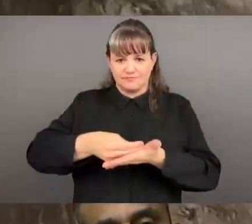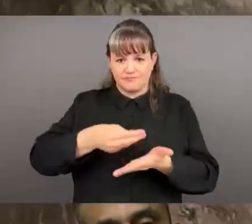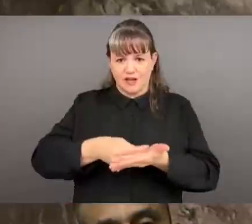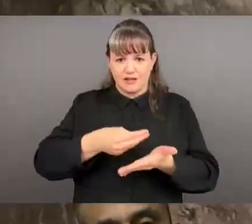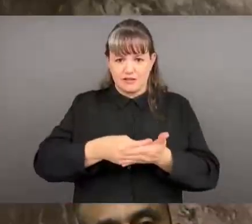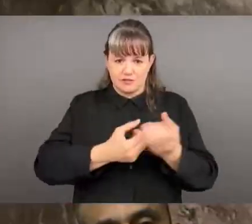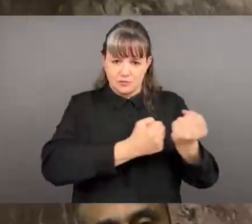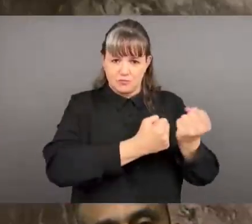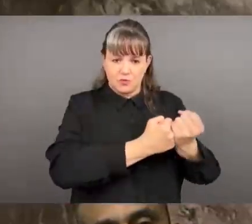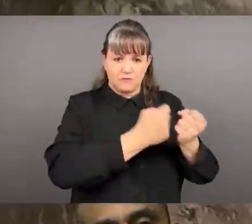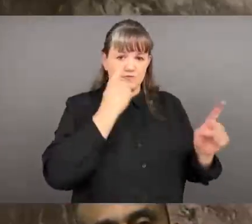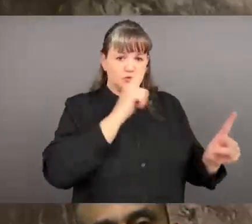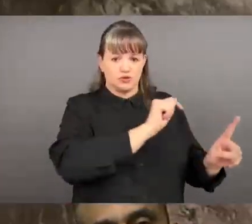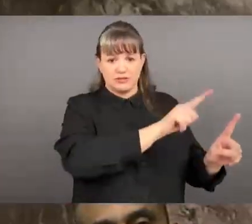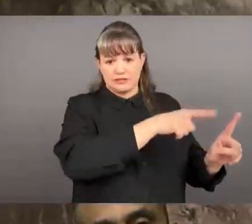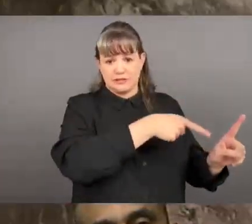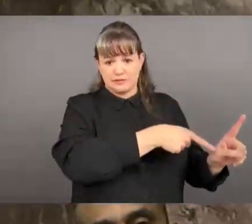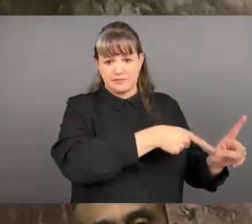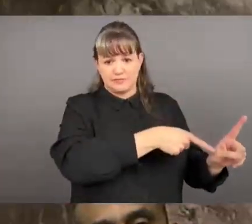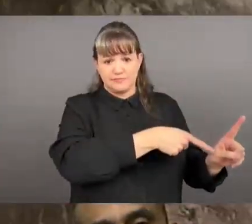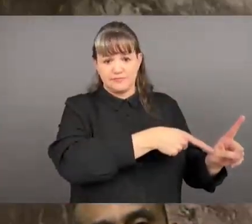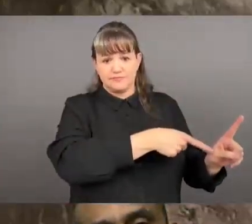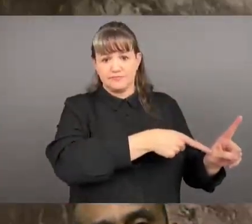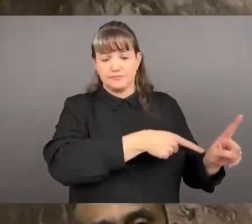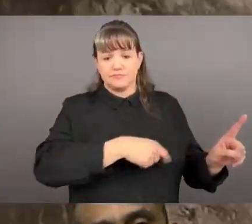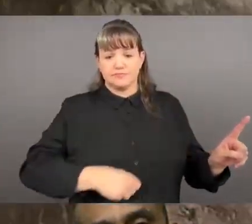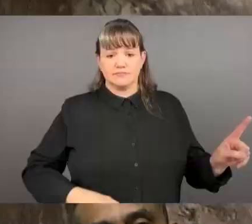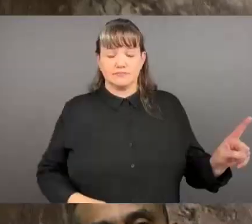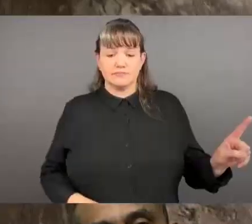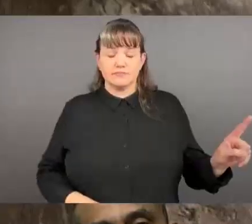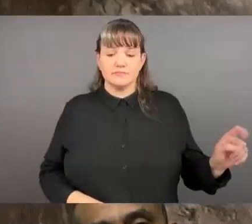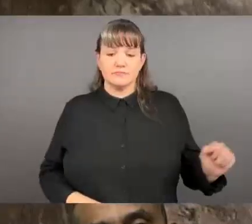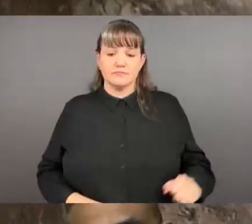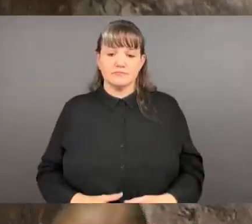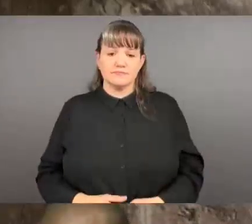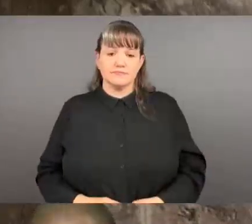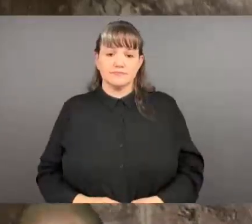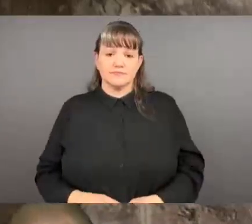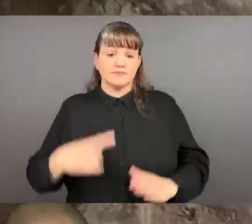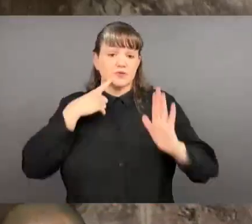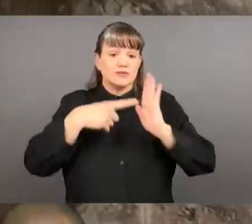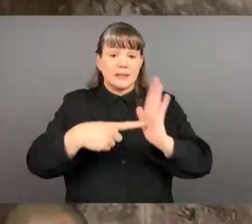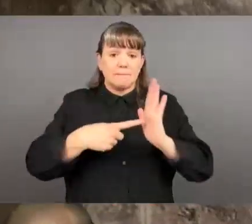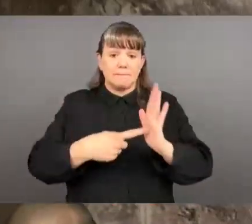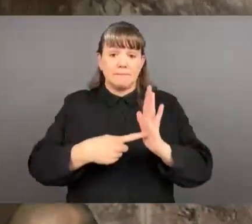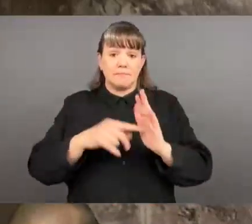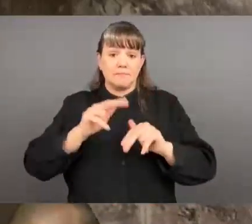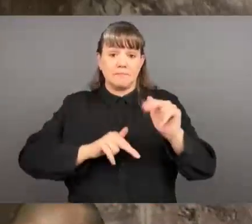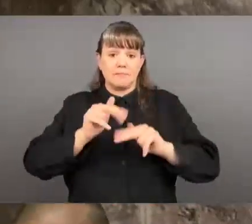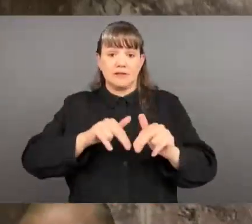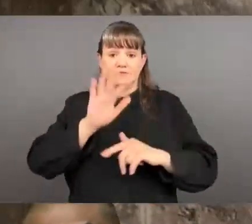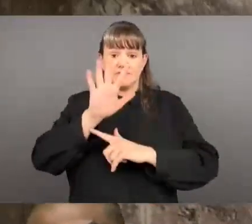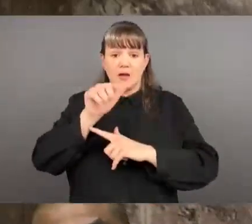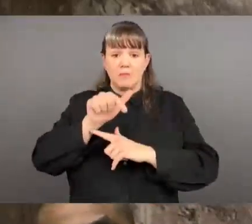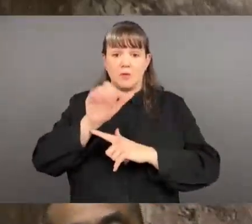billion being built on the south side of the Fraser, the Surrey-Langley SkyTrain station, Honourable